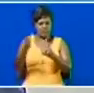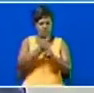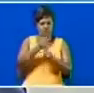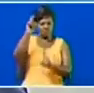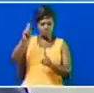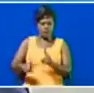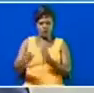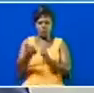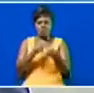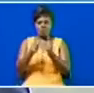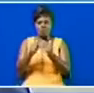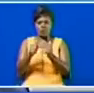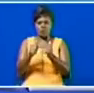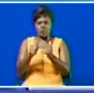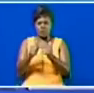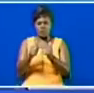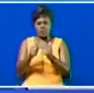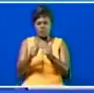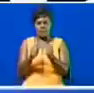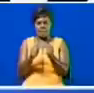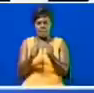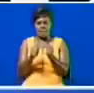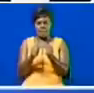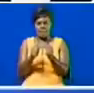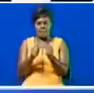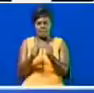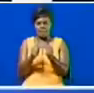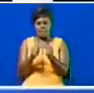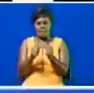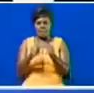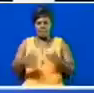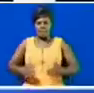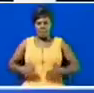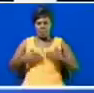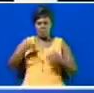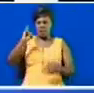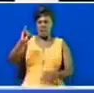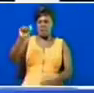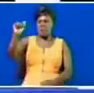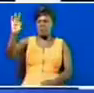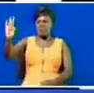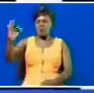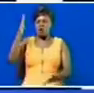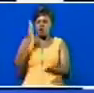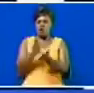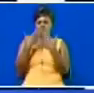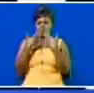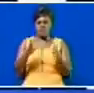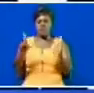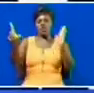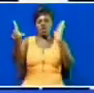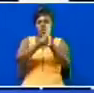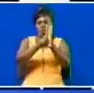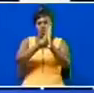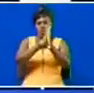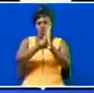eligible to compete in restricted events. Governing body IAAF has confirmed a new